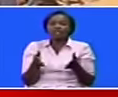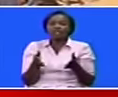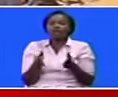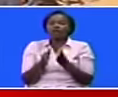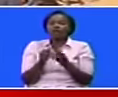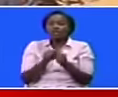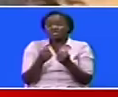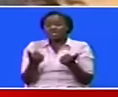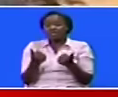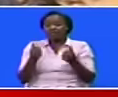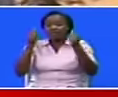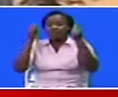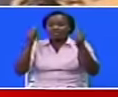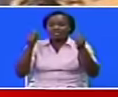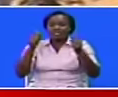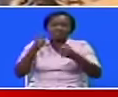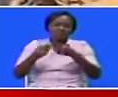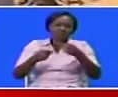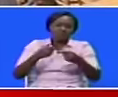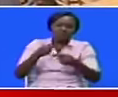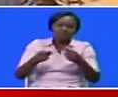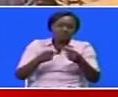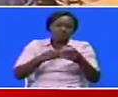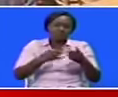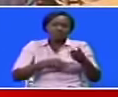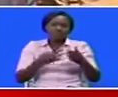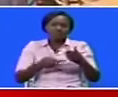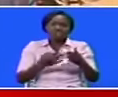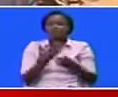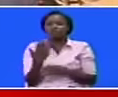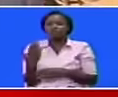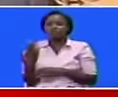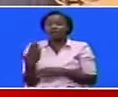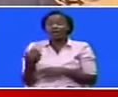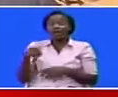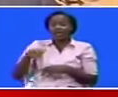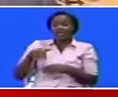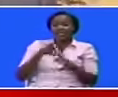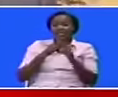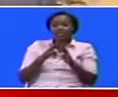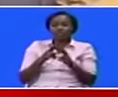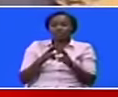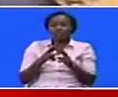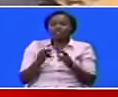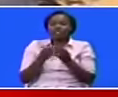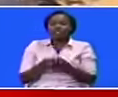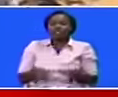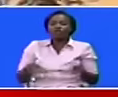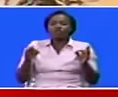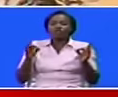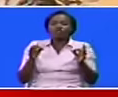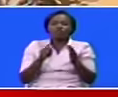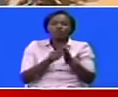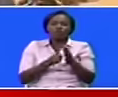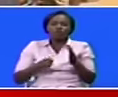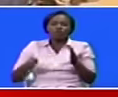paper factory to see the progress of the factory. Earlier on, it was reported that the president might be officially opening pan paper